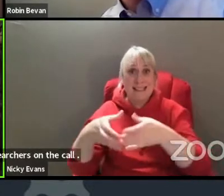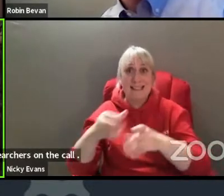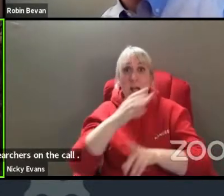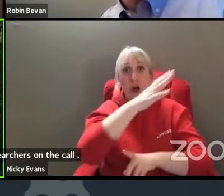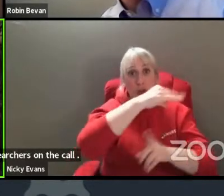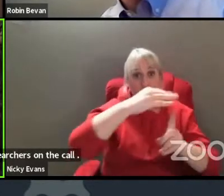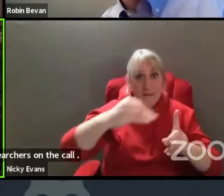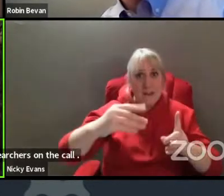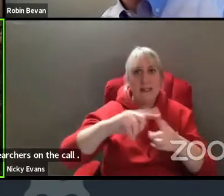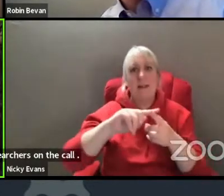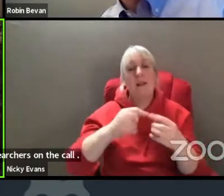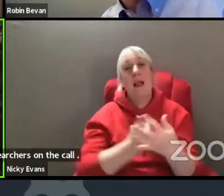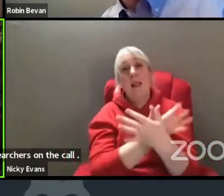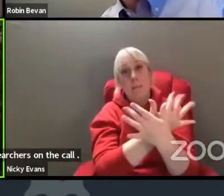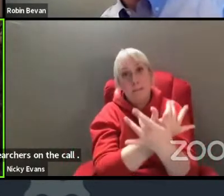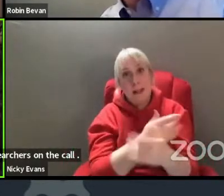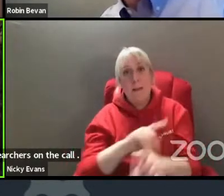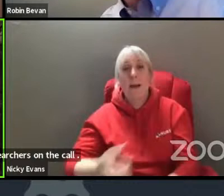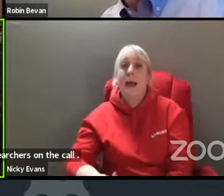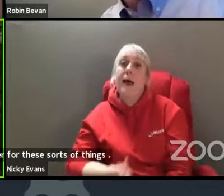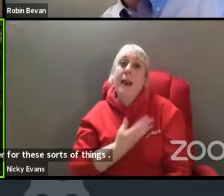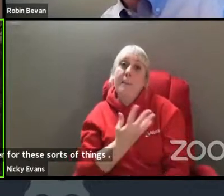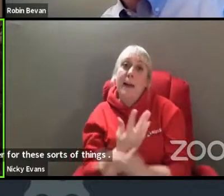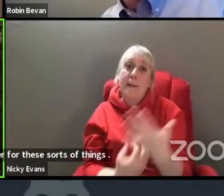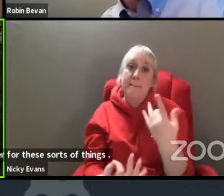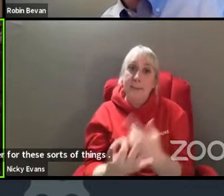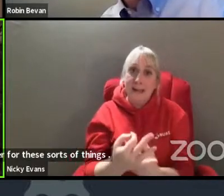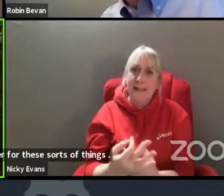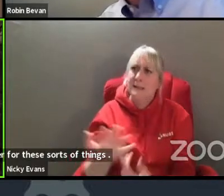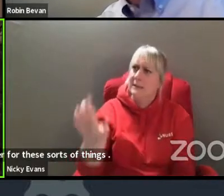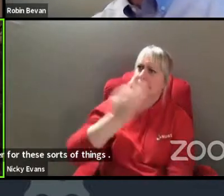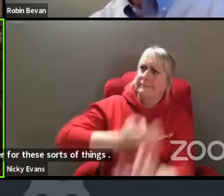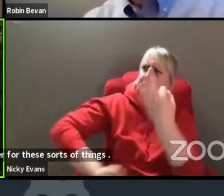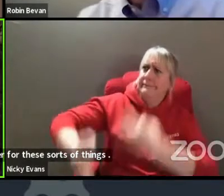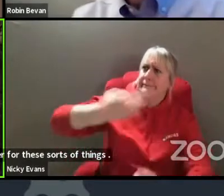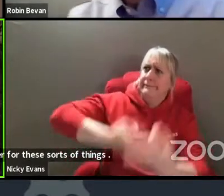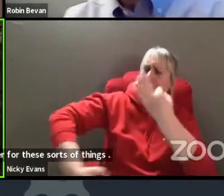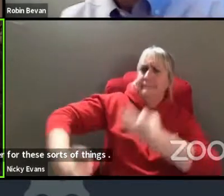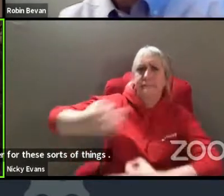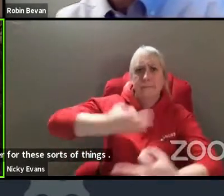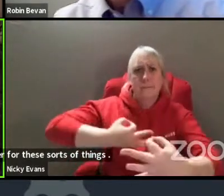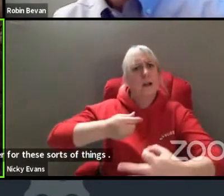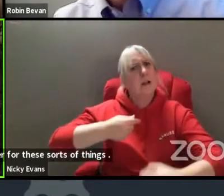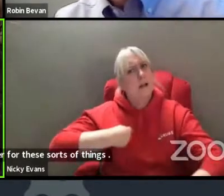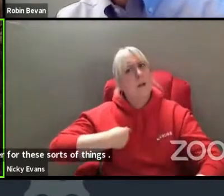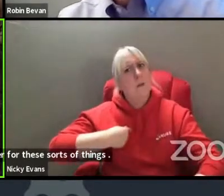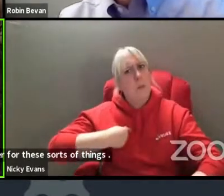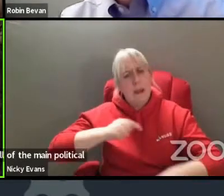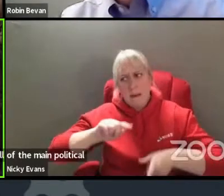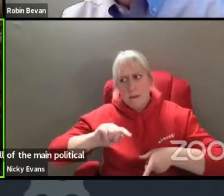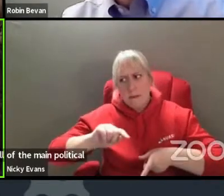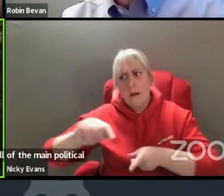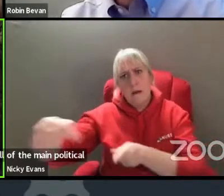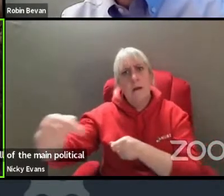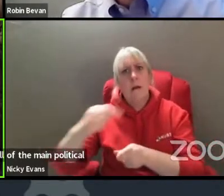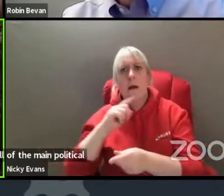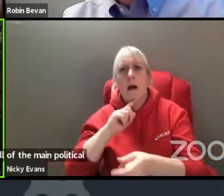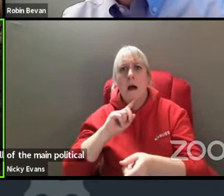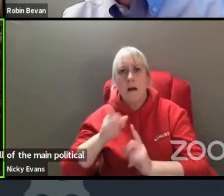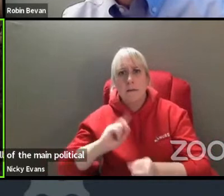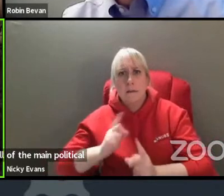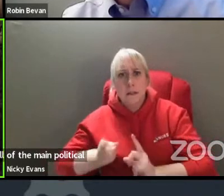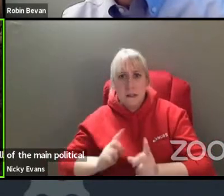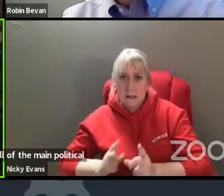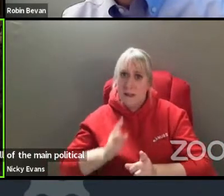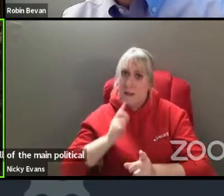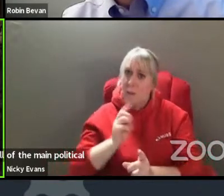Dem MPs, as well as Labour MPs, asking us questions, and we made a strong case for them considering the use of